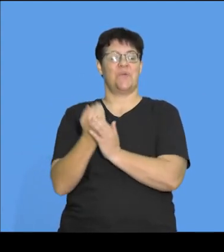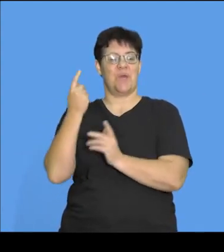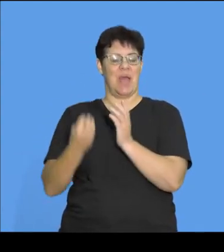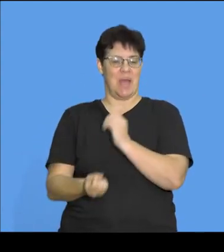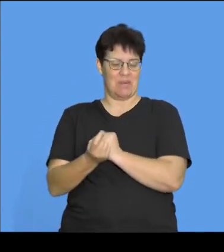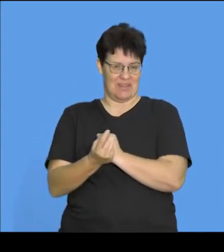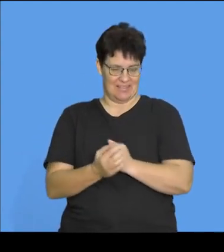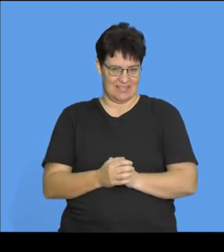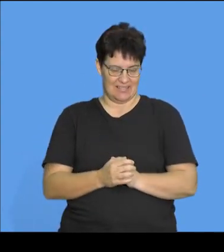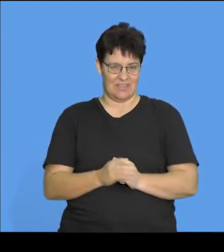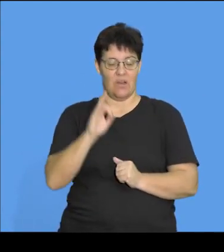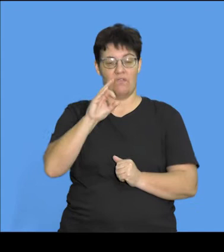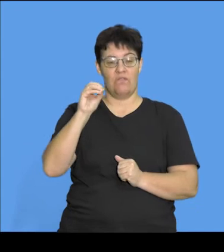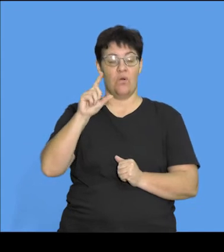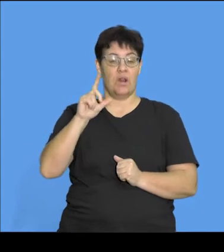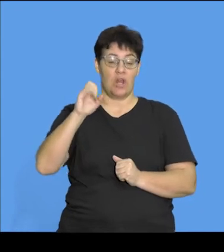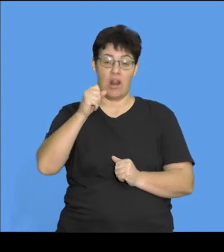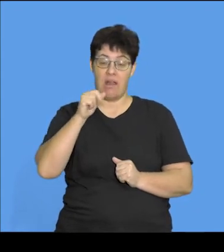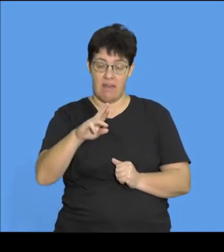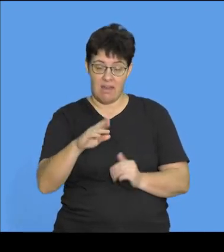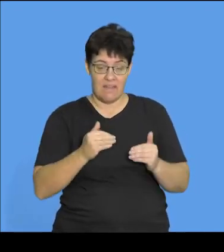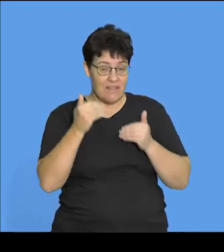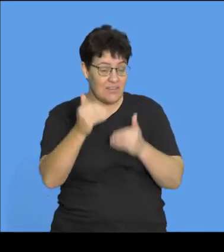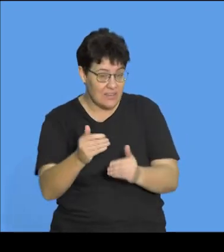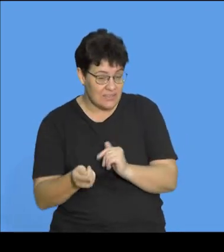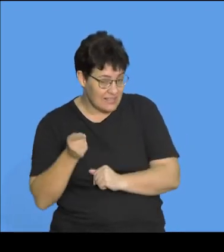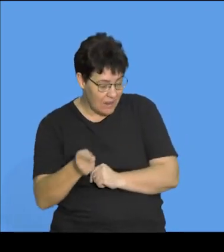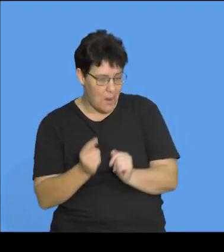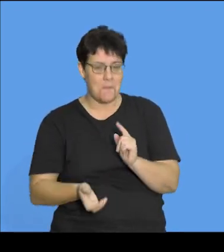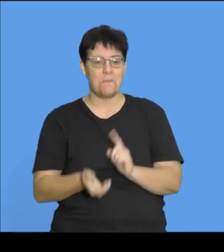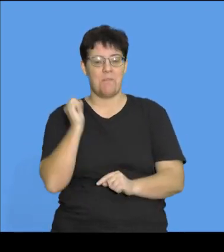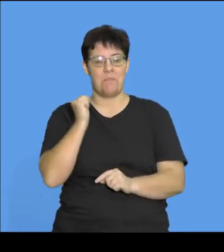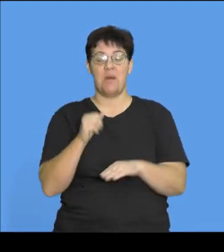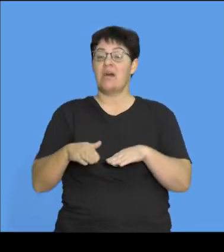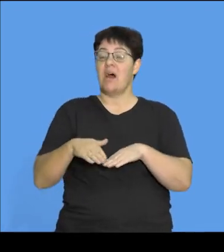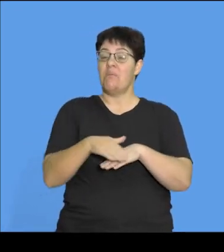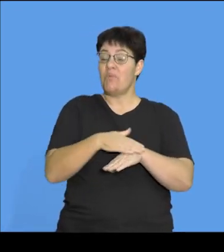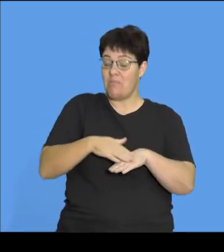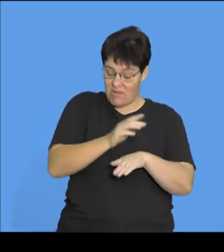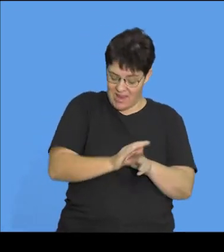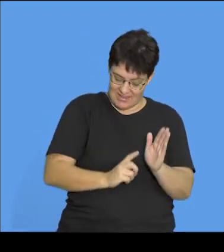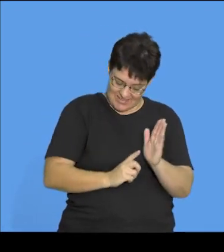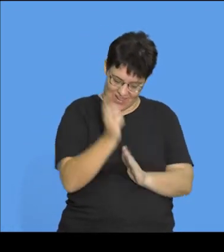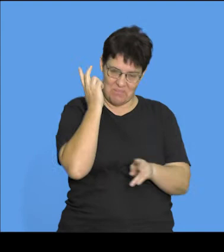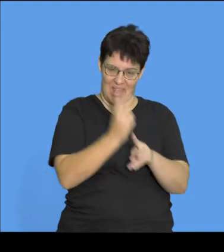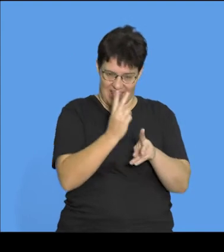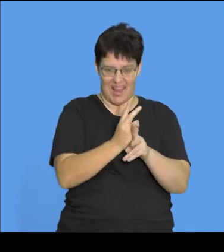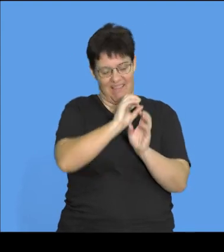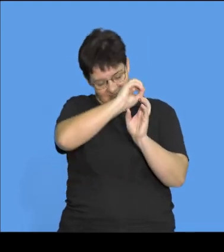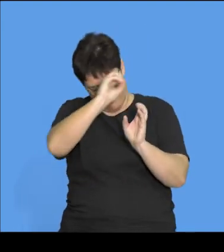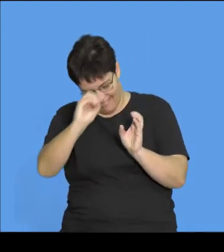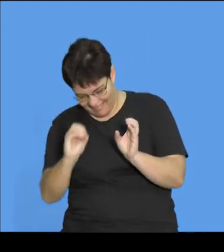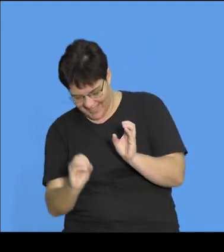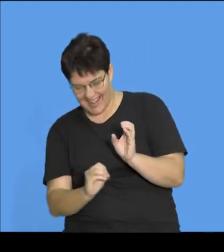follicular phase, where, as we discussed earlier on, we find that the primary follicle then develops, and we get on to the next cycle